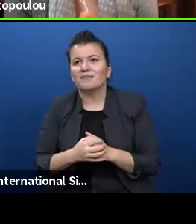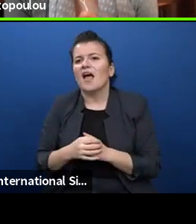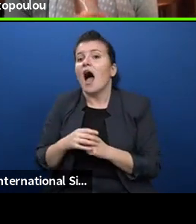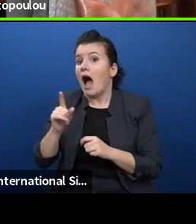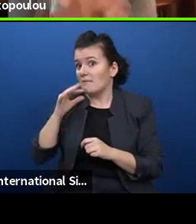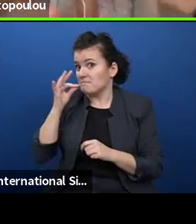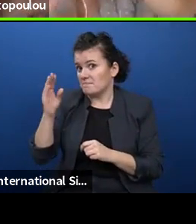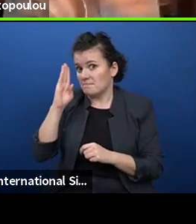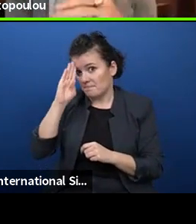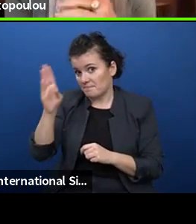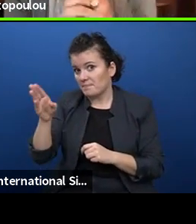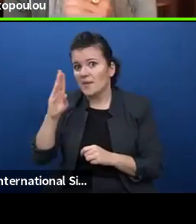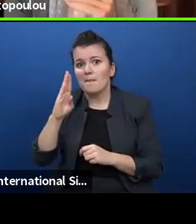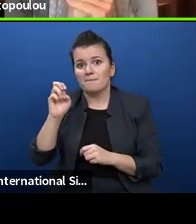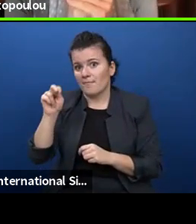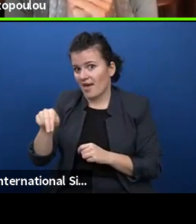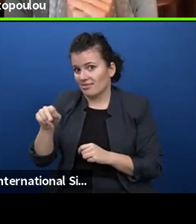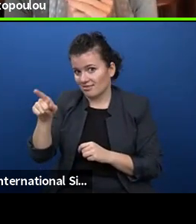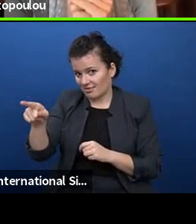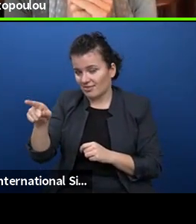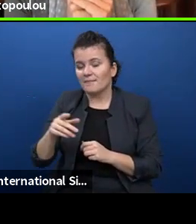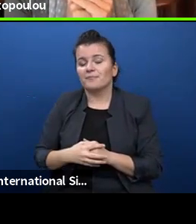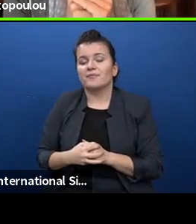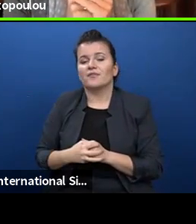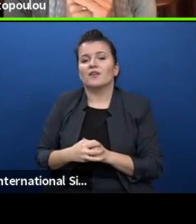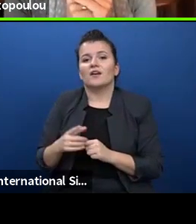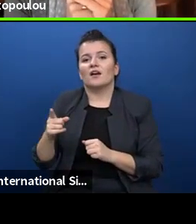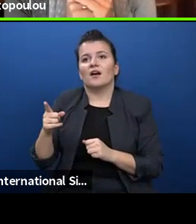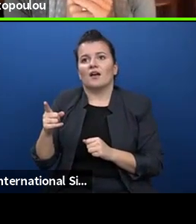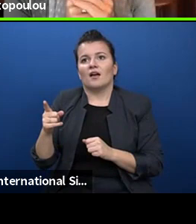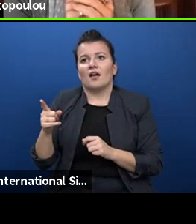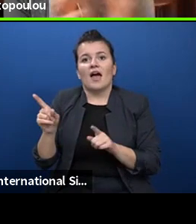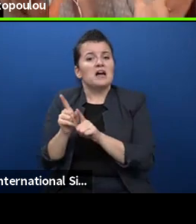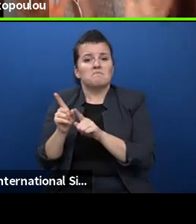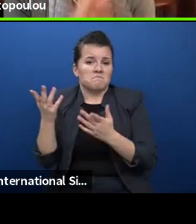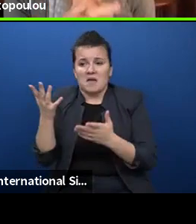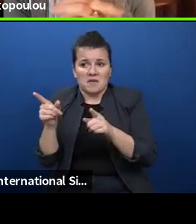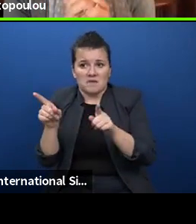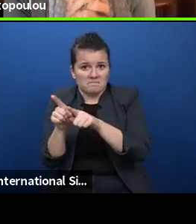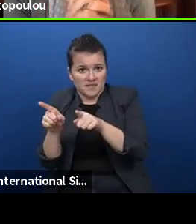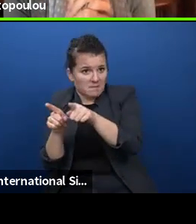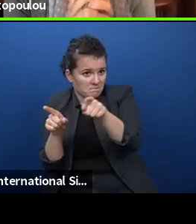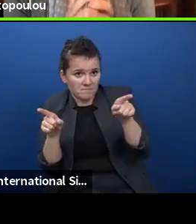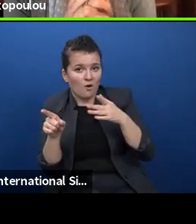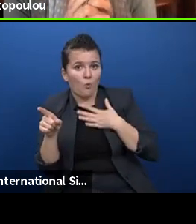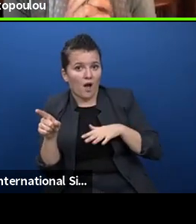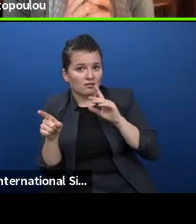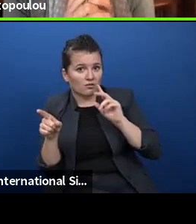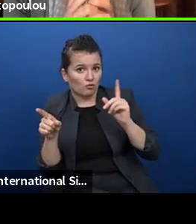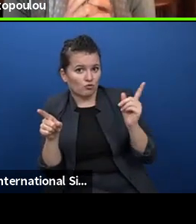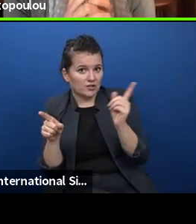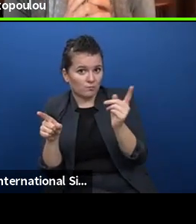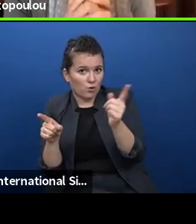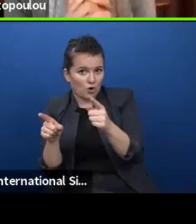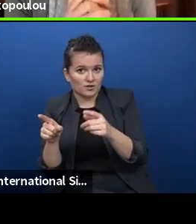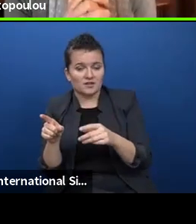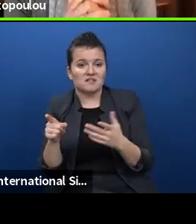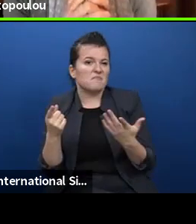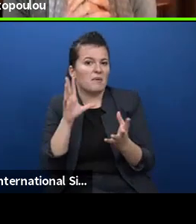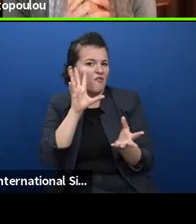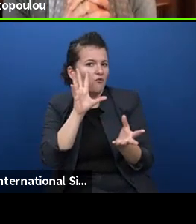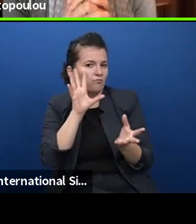actually, and just open this final question to everybody for a short, perhaps closing